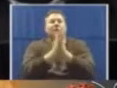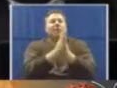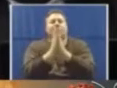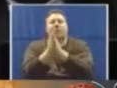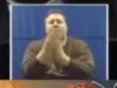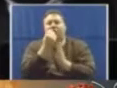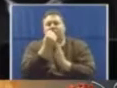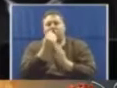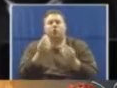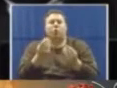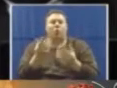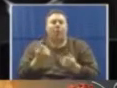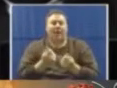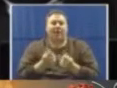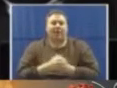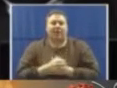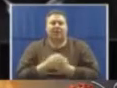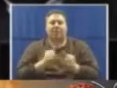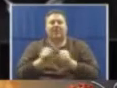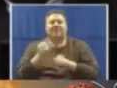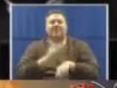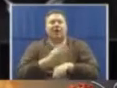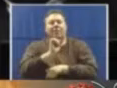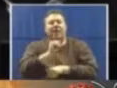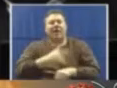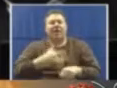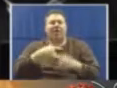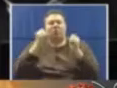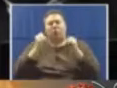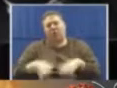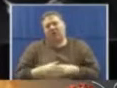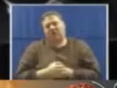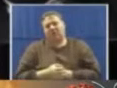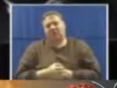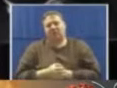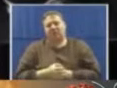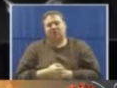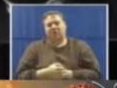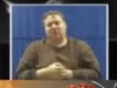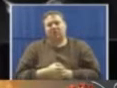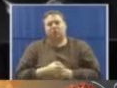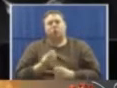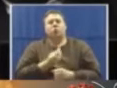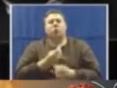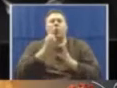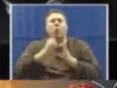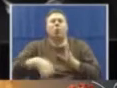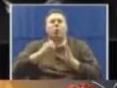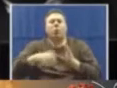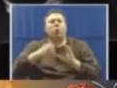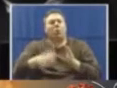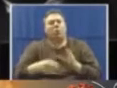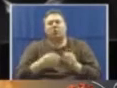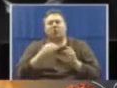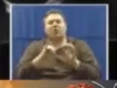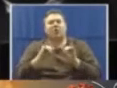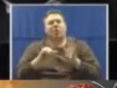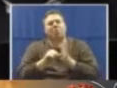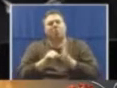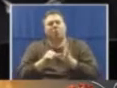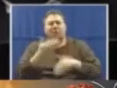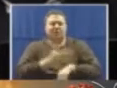for money. The best time of their life wasted. We are losing the youth at the most critical stage of their development.